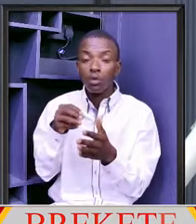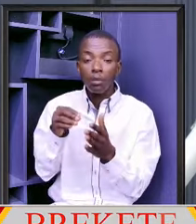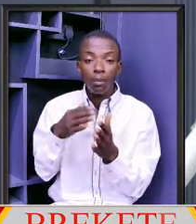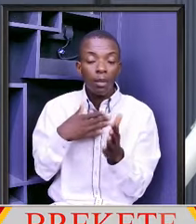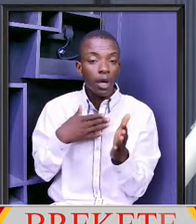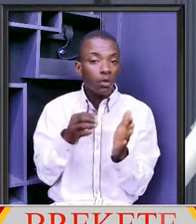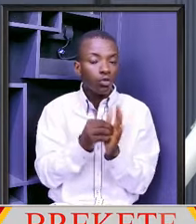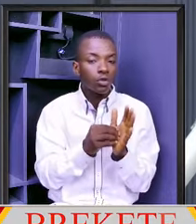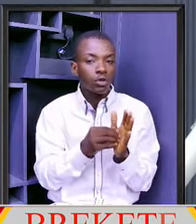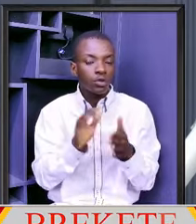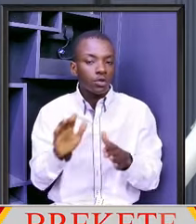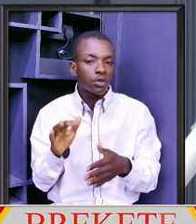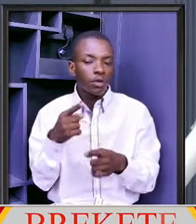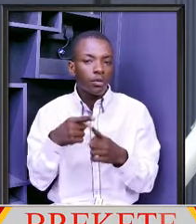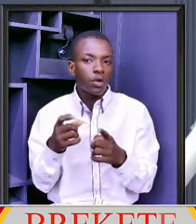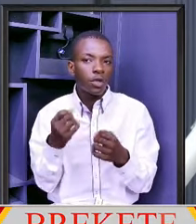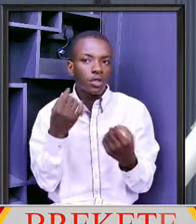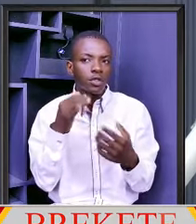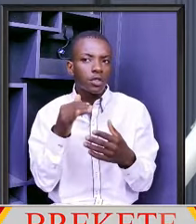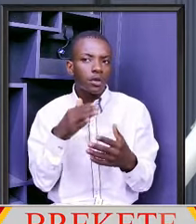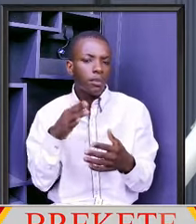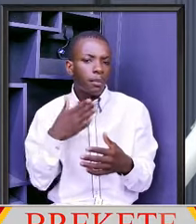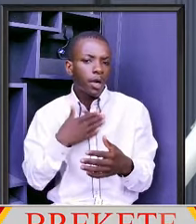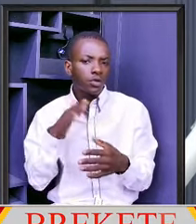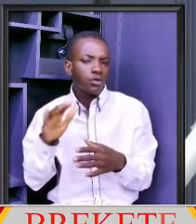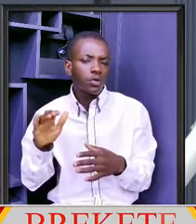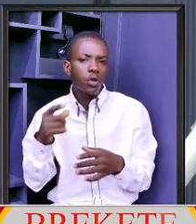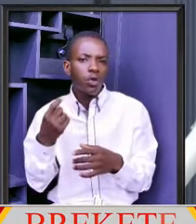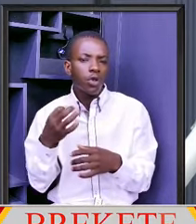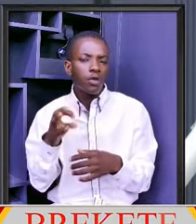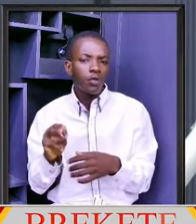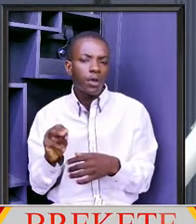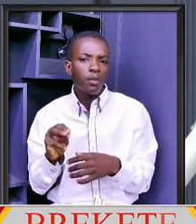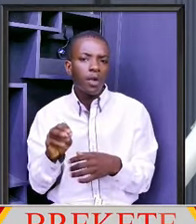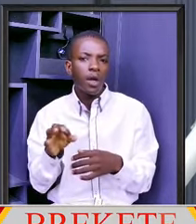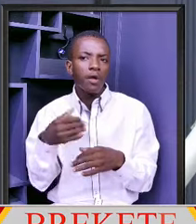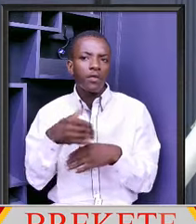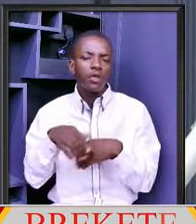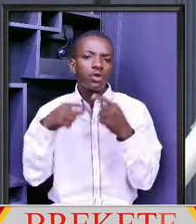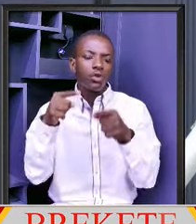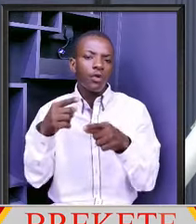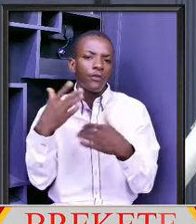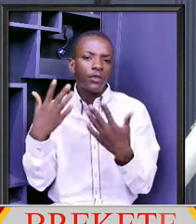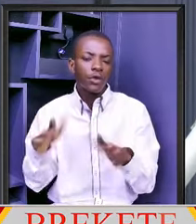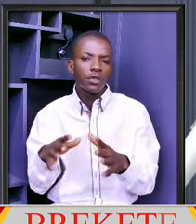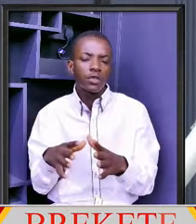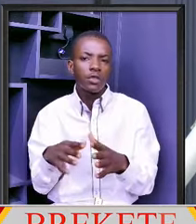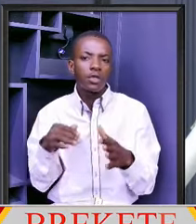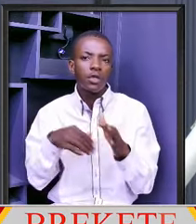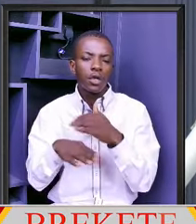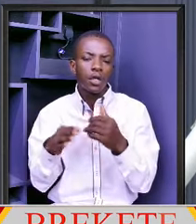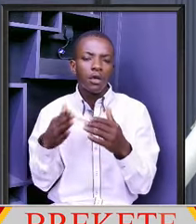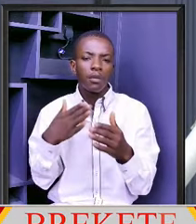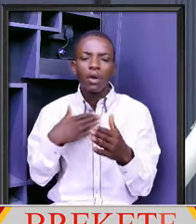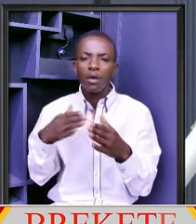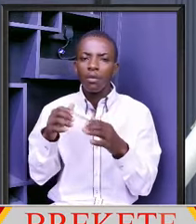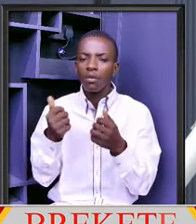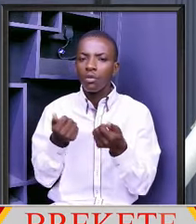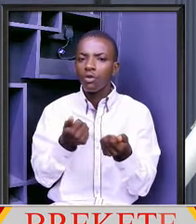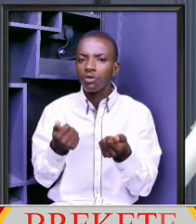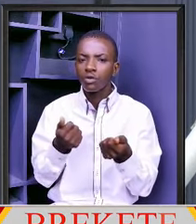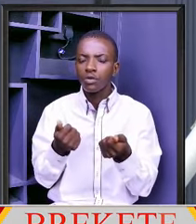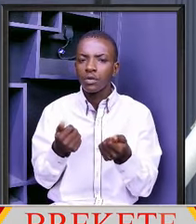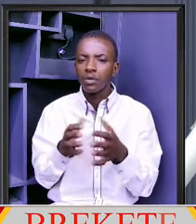children, but by extension are my children. One of them after they go finish, I come to enter my motor.